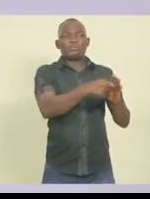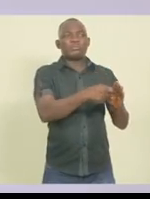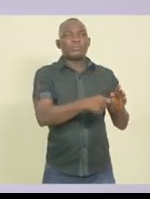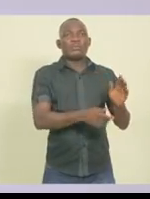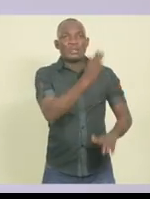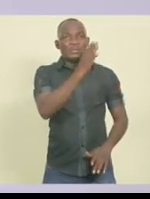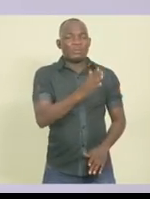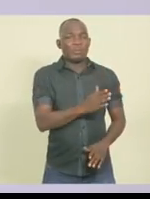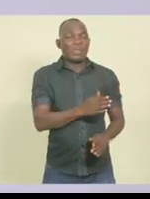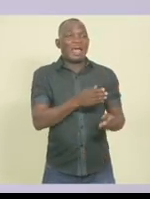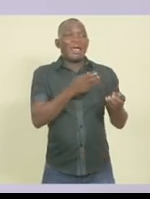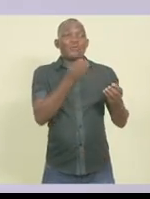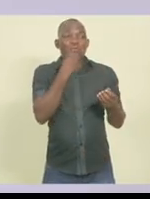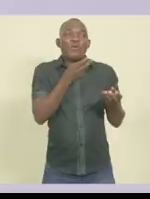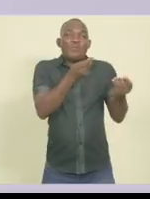Feed him.